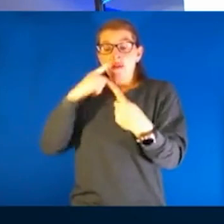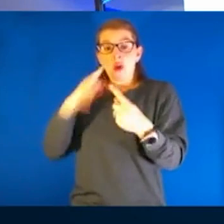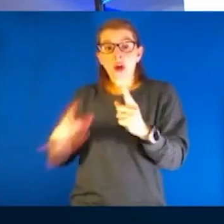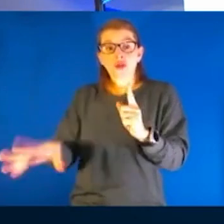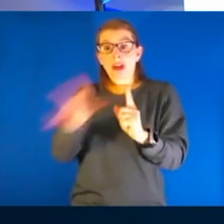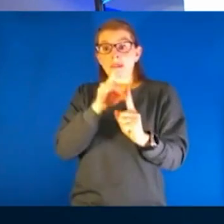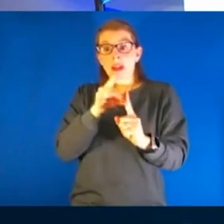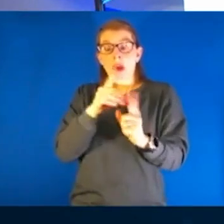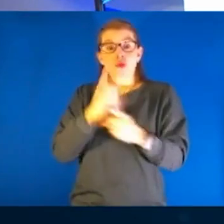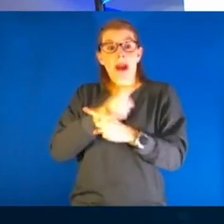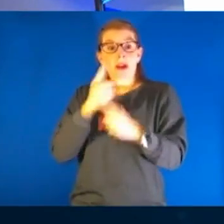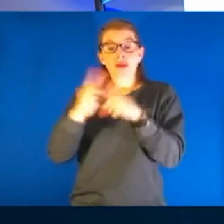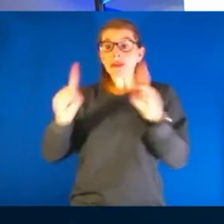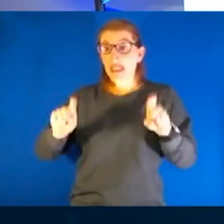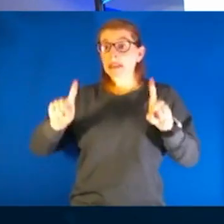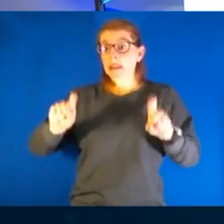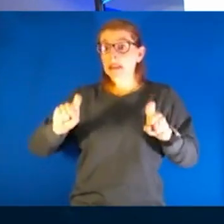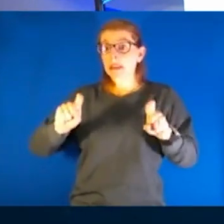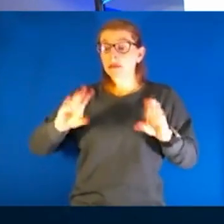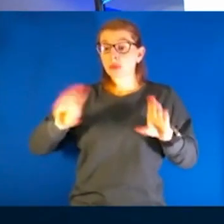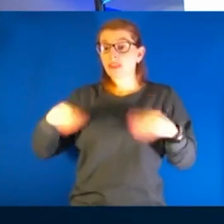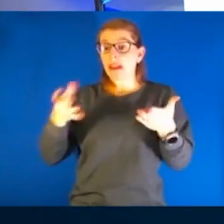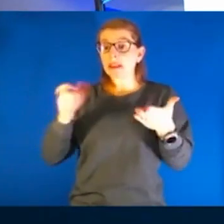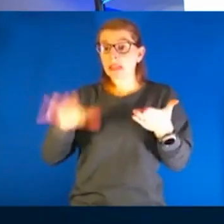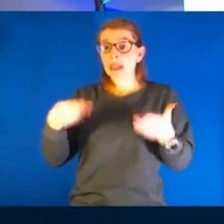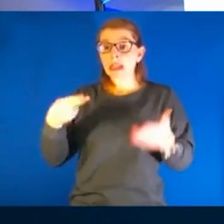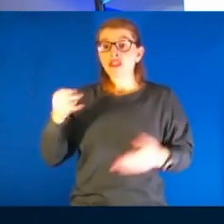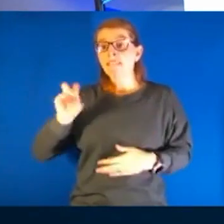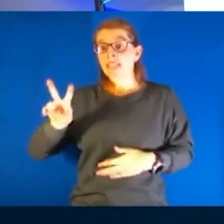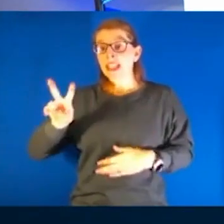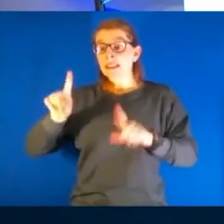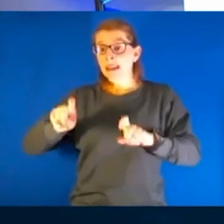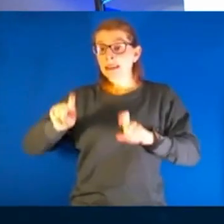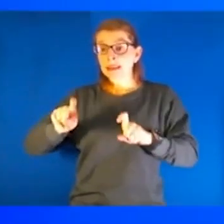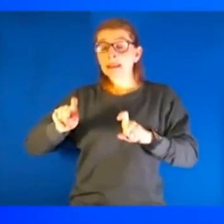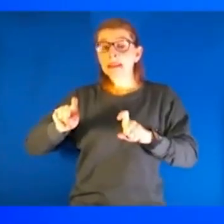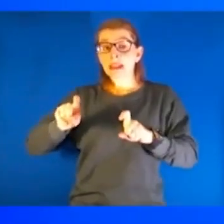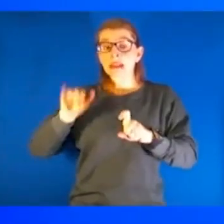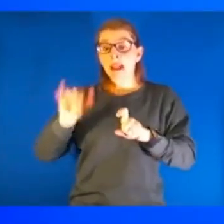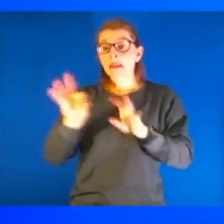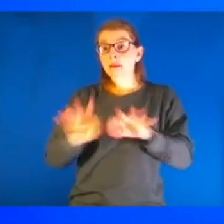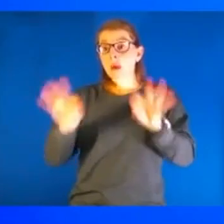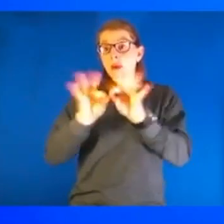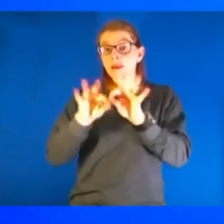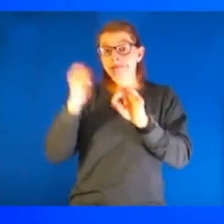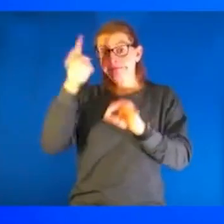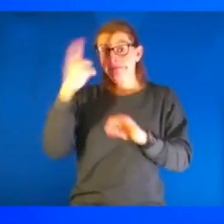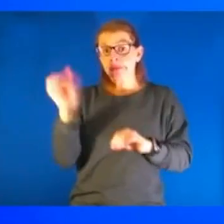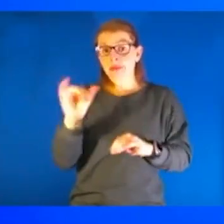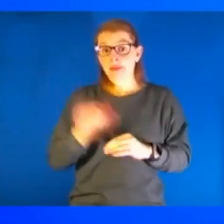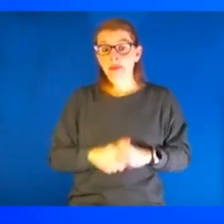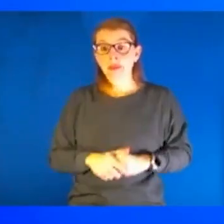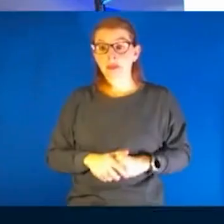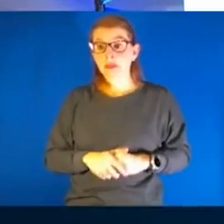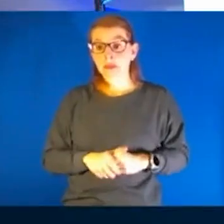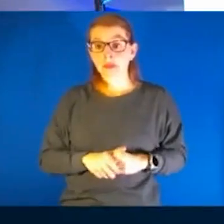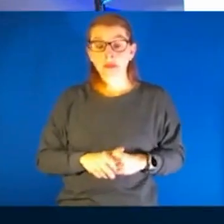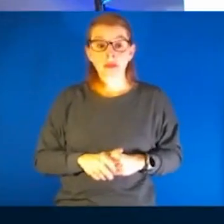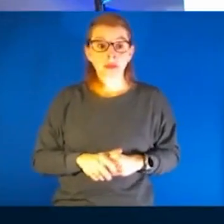testing for HIV is important to understand as well. I think it's become